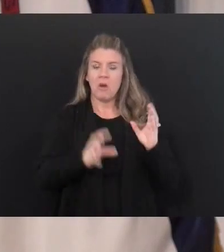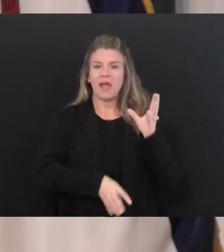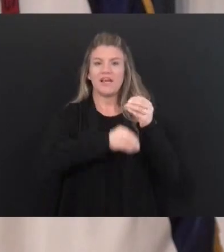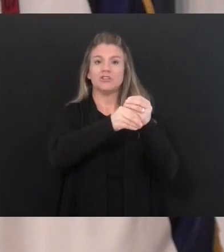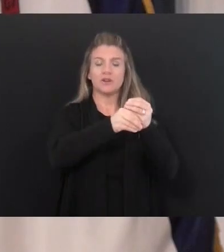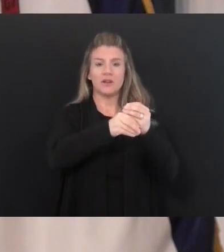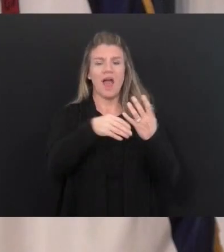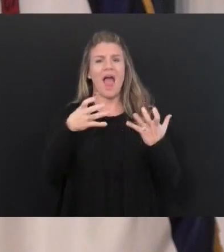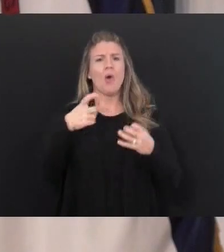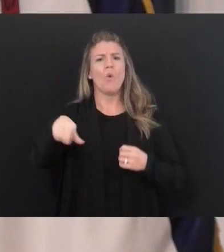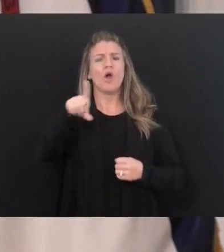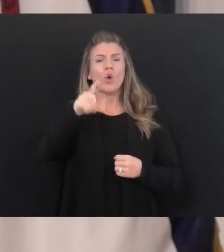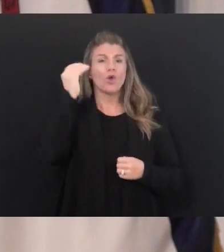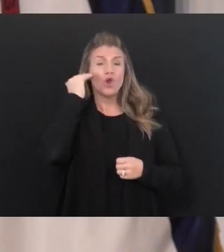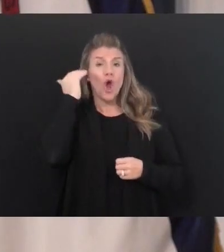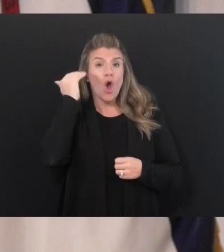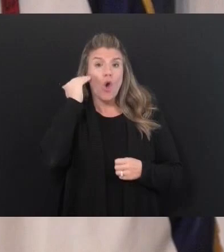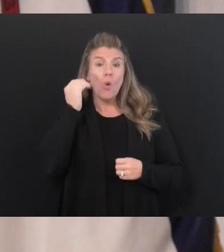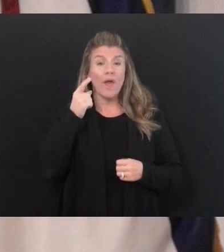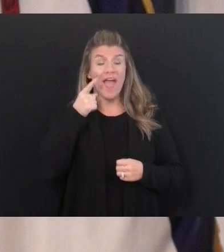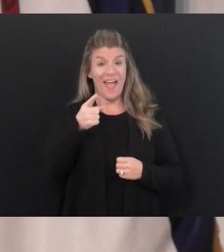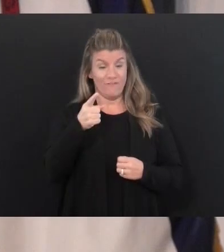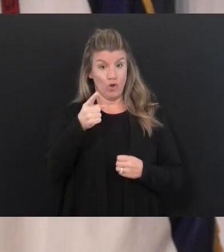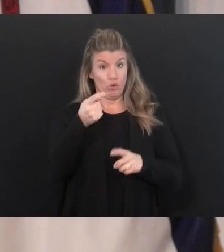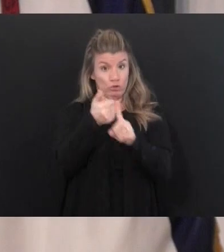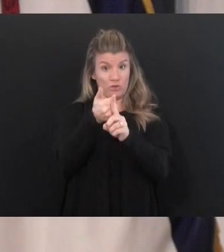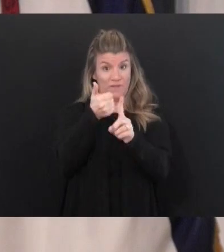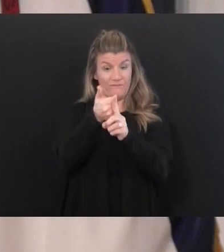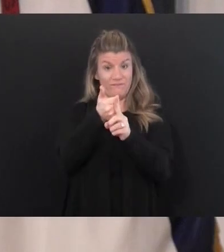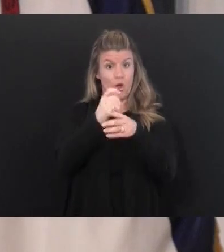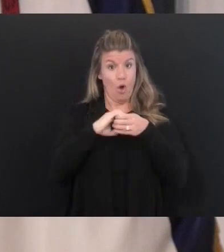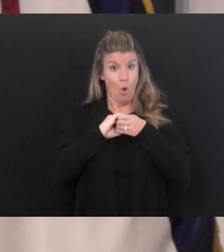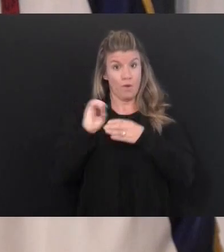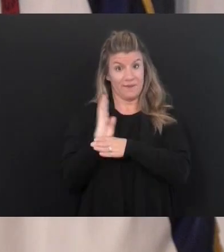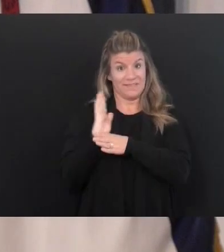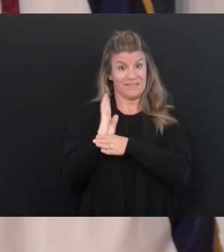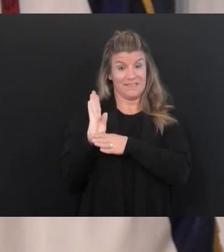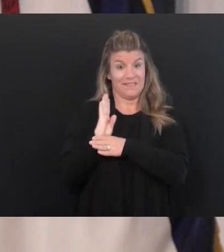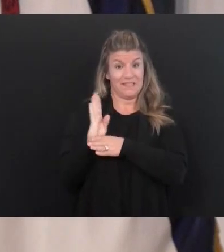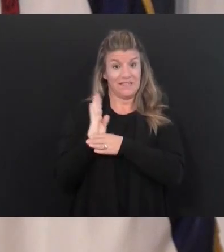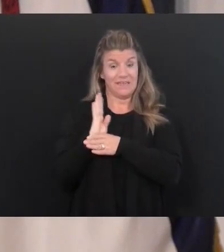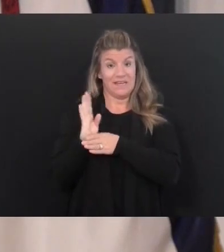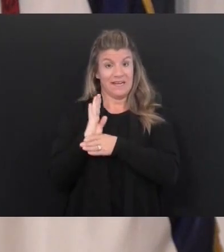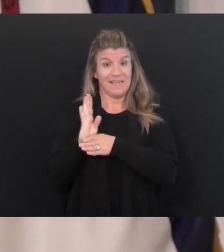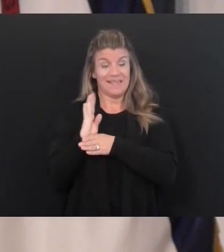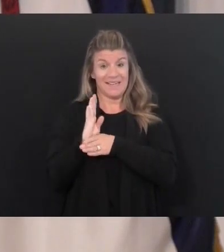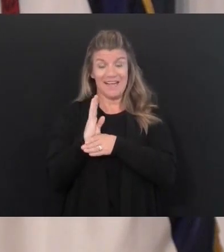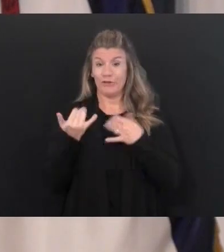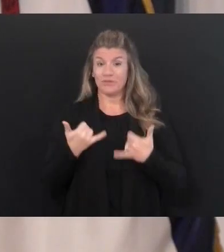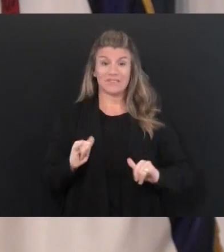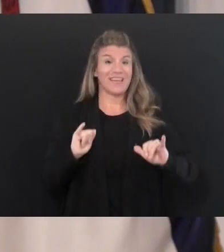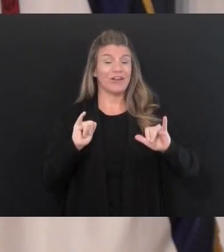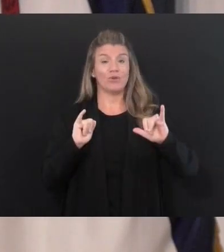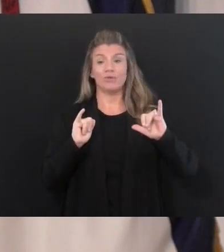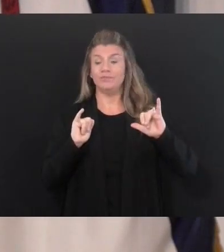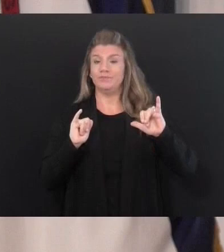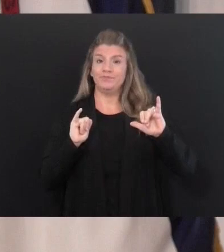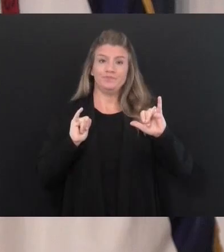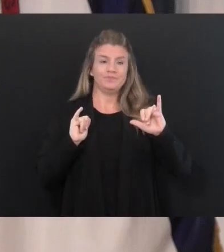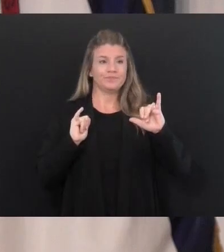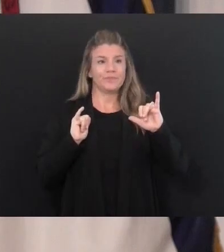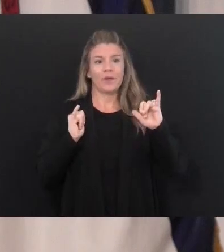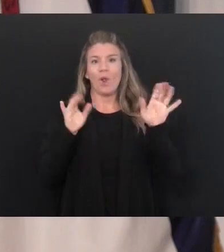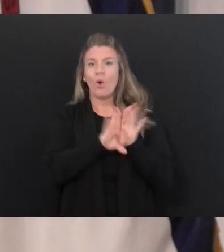if you're one of the businesses or whatever out there that's still